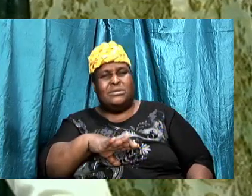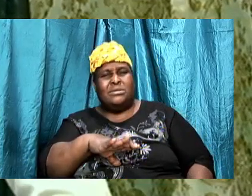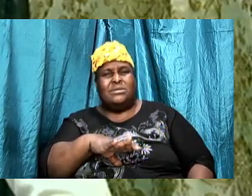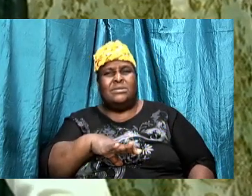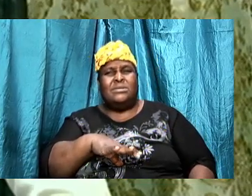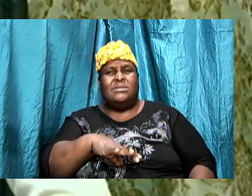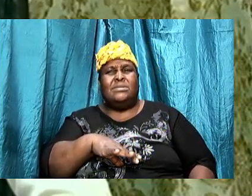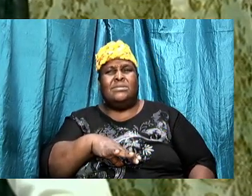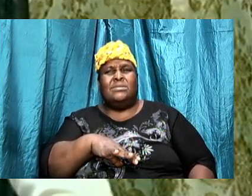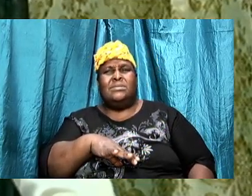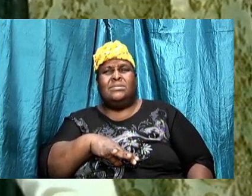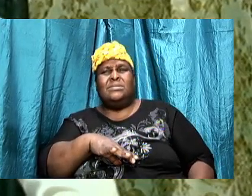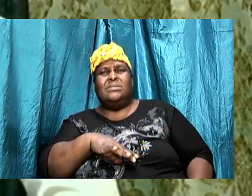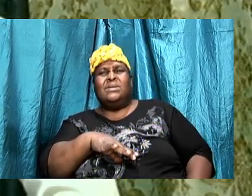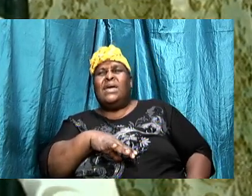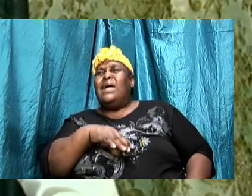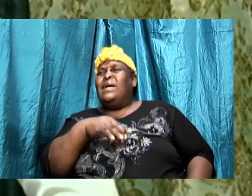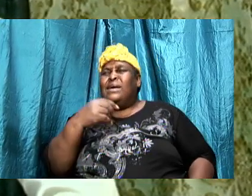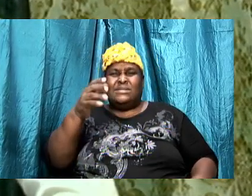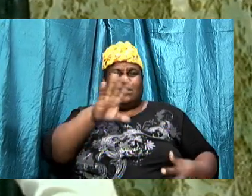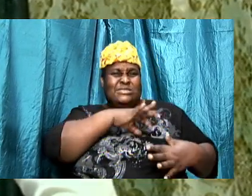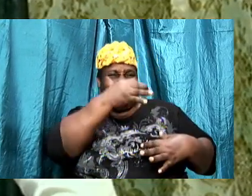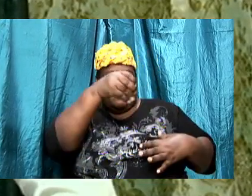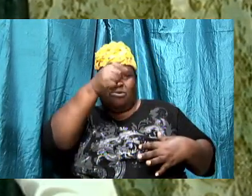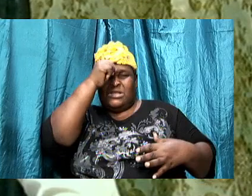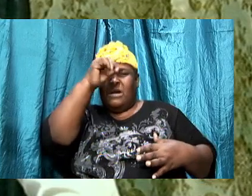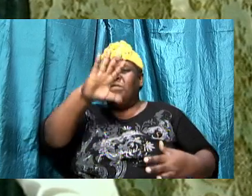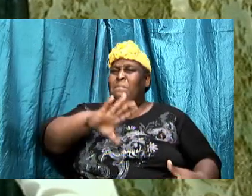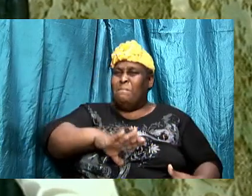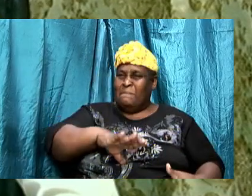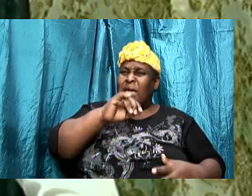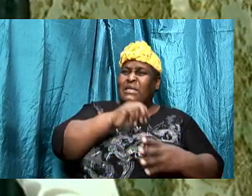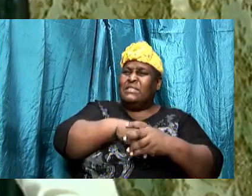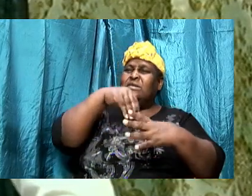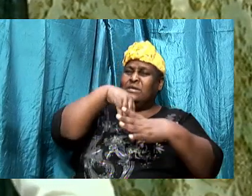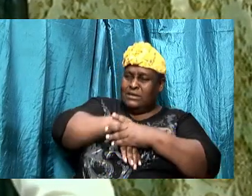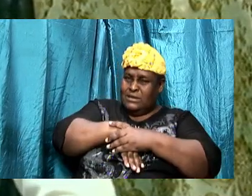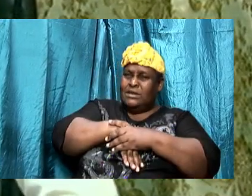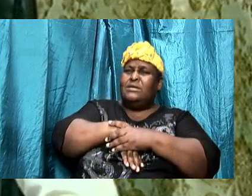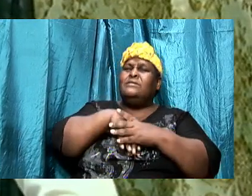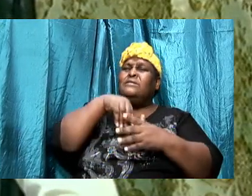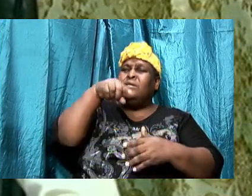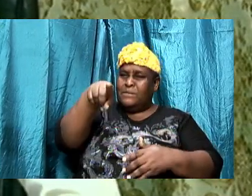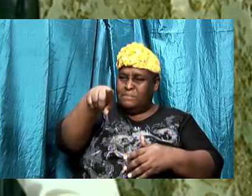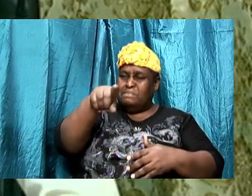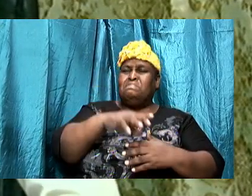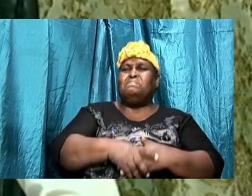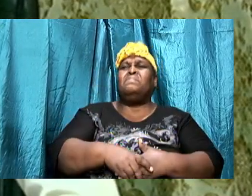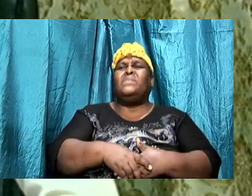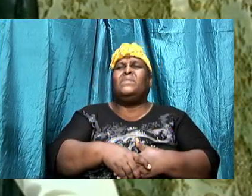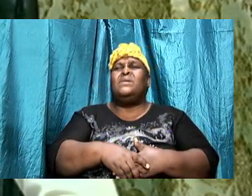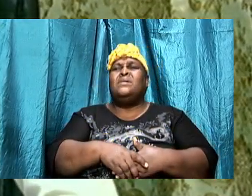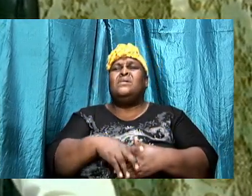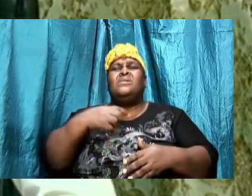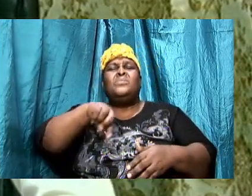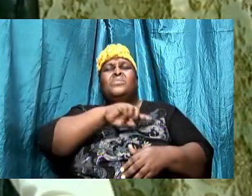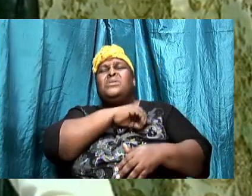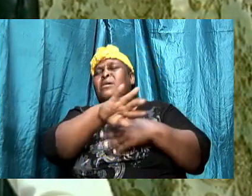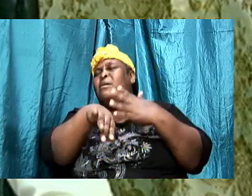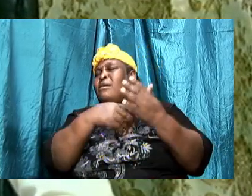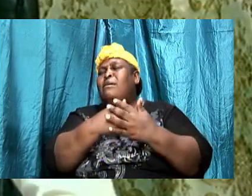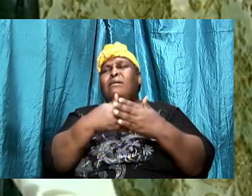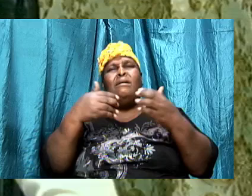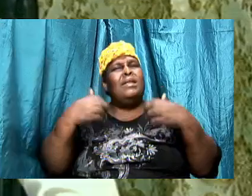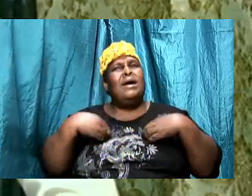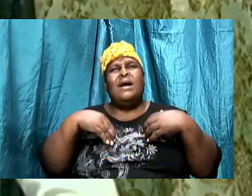You know, lest the spirit of the man that is in him. And what he was saying was that, you know, we all have a spirit in us. We